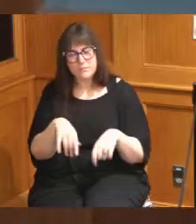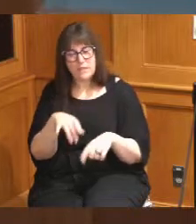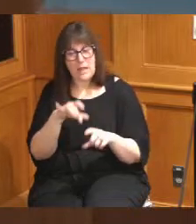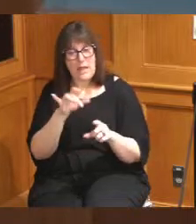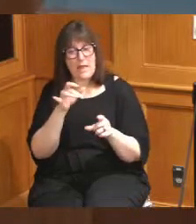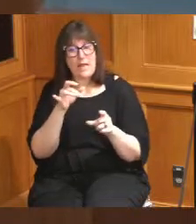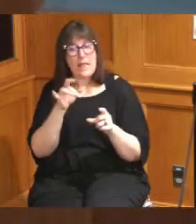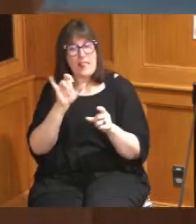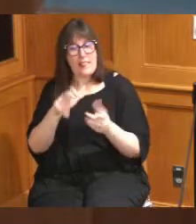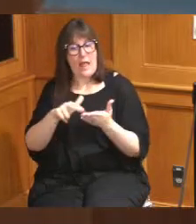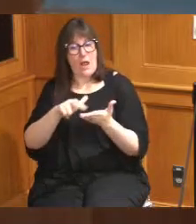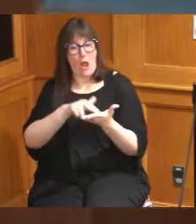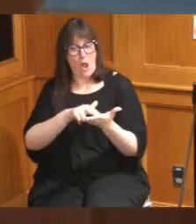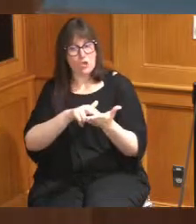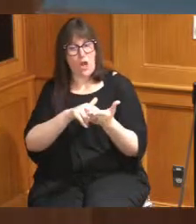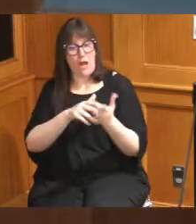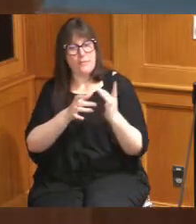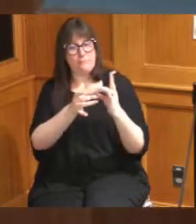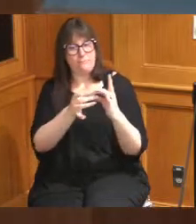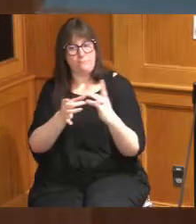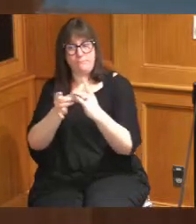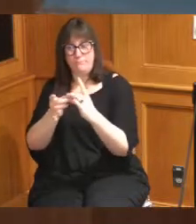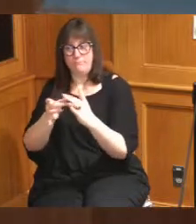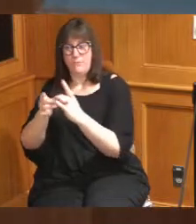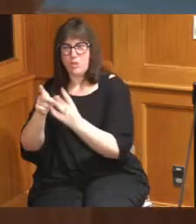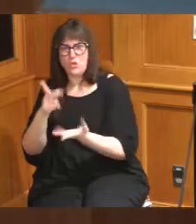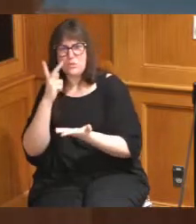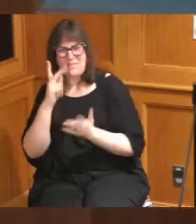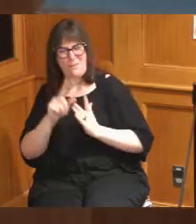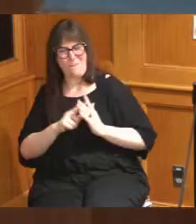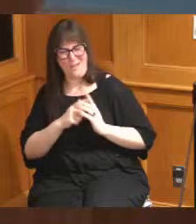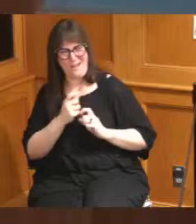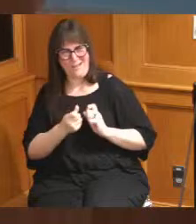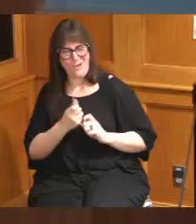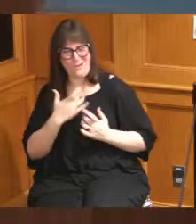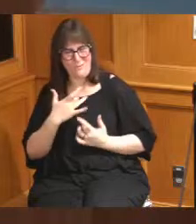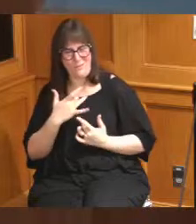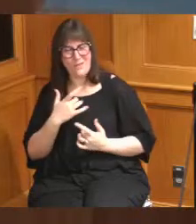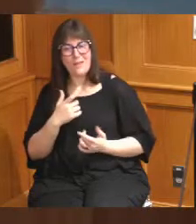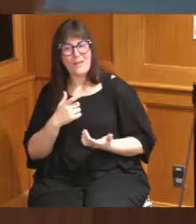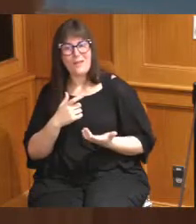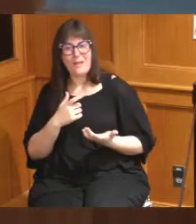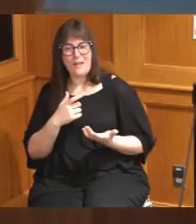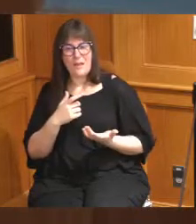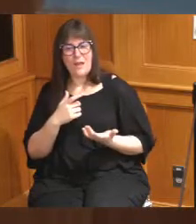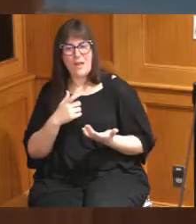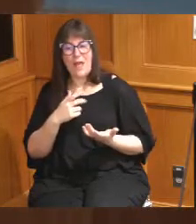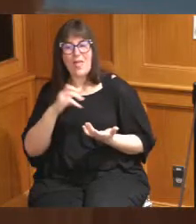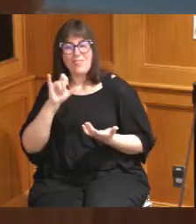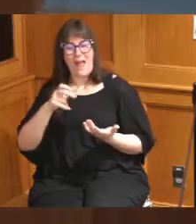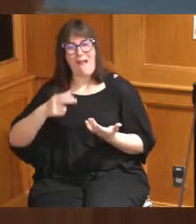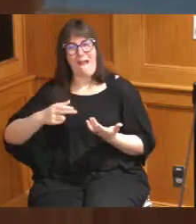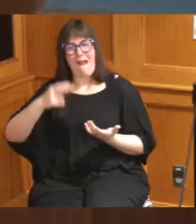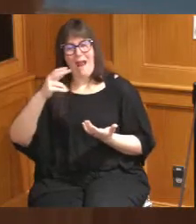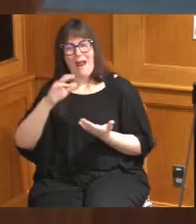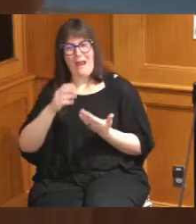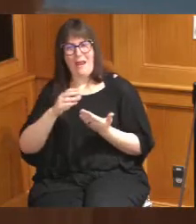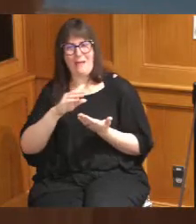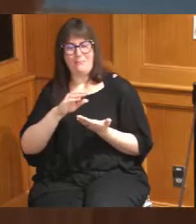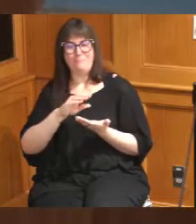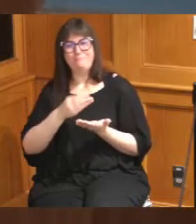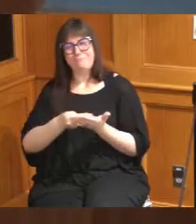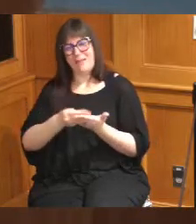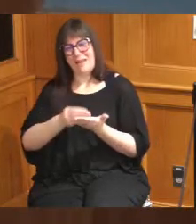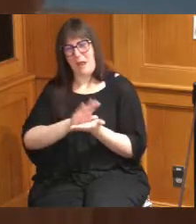network contracts are ones that you see typically in the beginning of the year. You'll see the really high dollar amounts. And